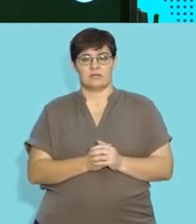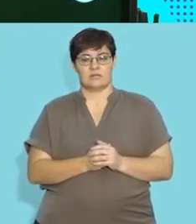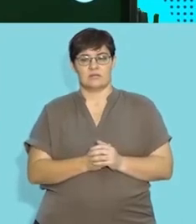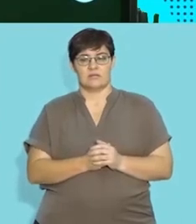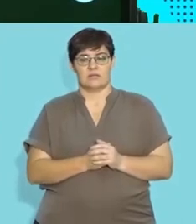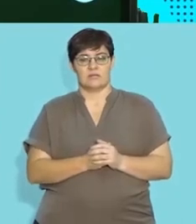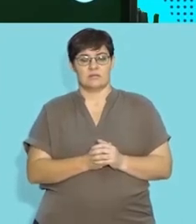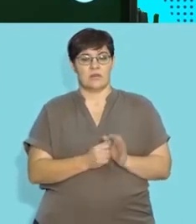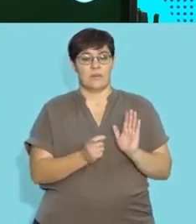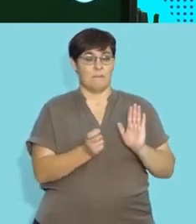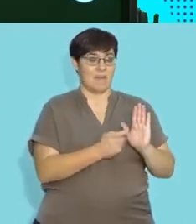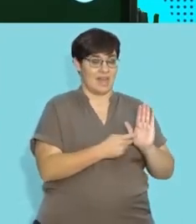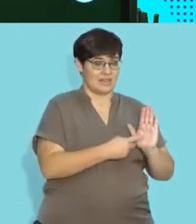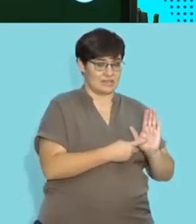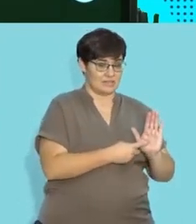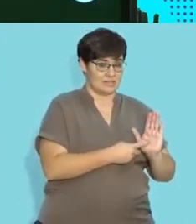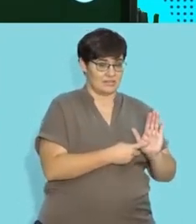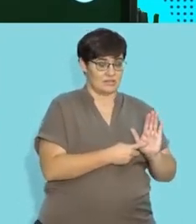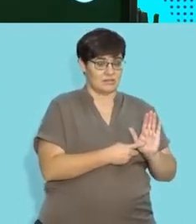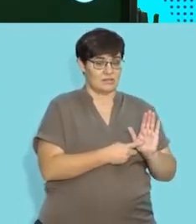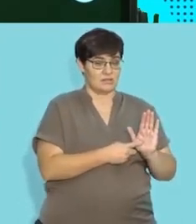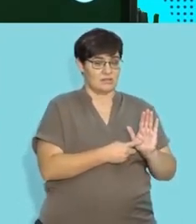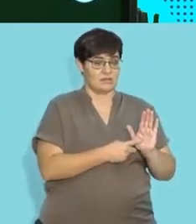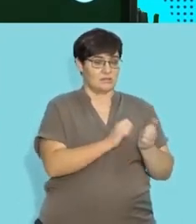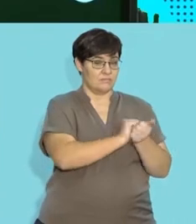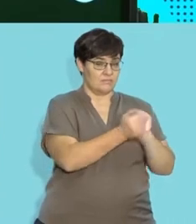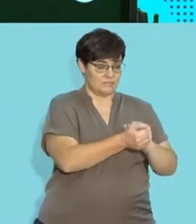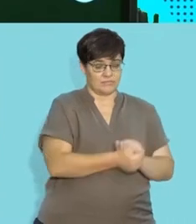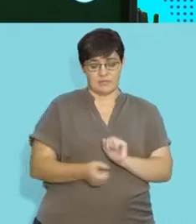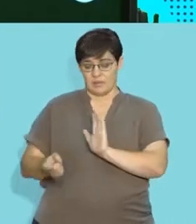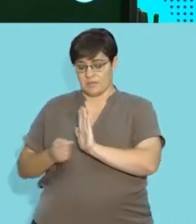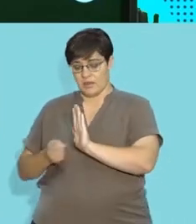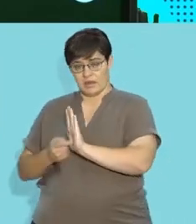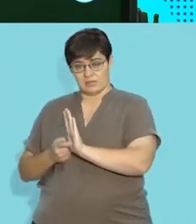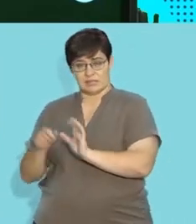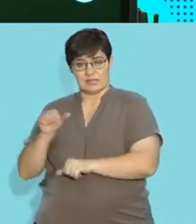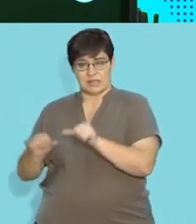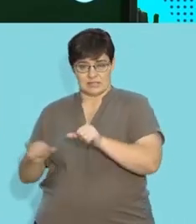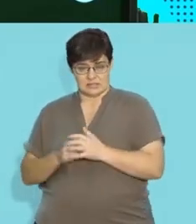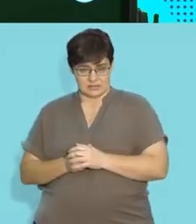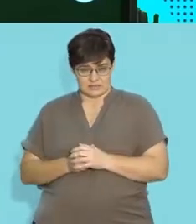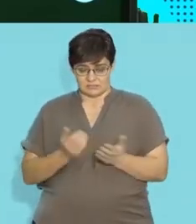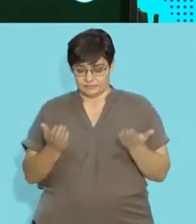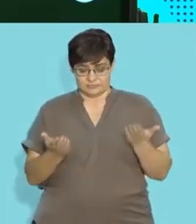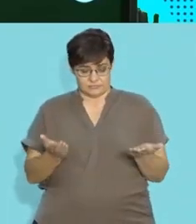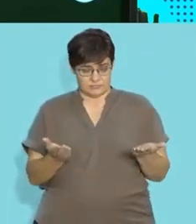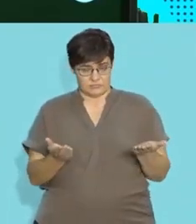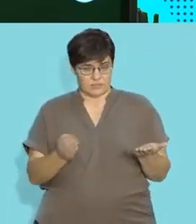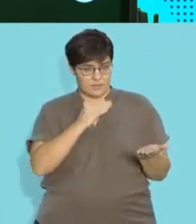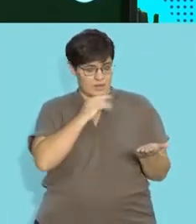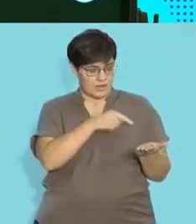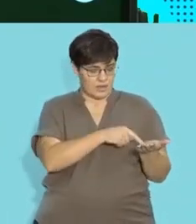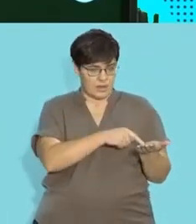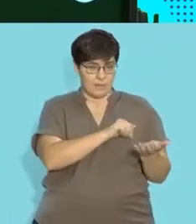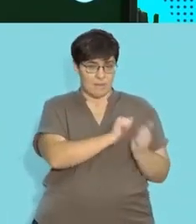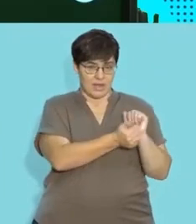versus your science marks. Does it mean if I have a good maths mark, I'll do well in science?